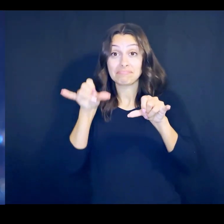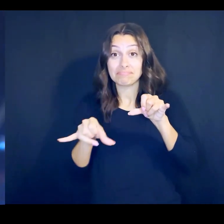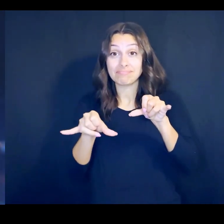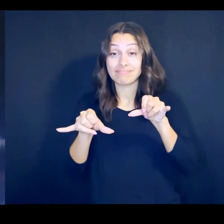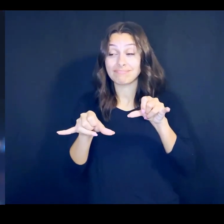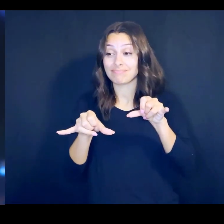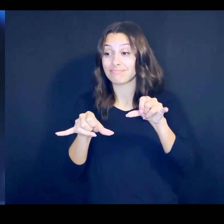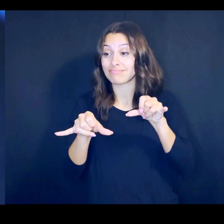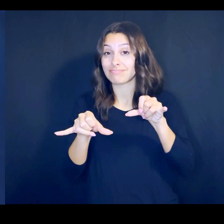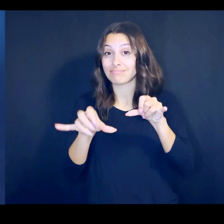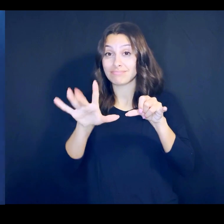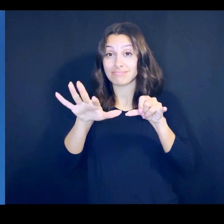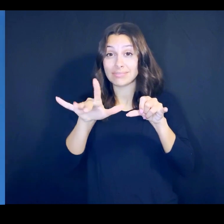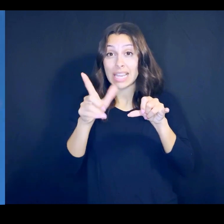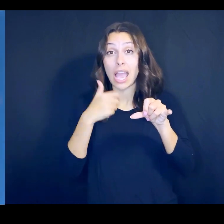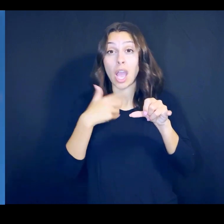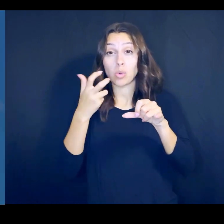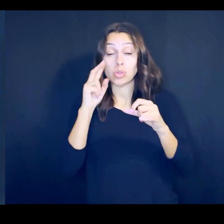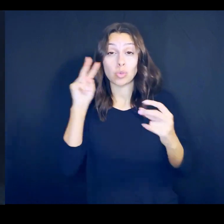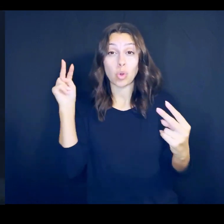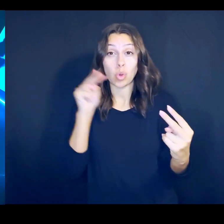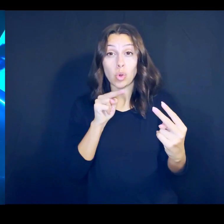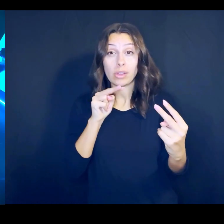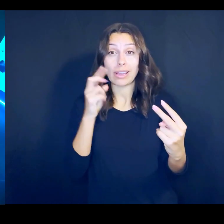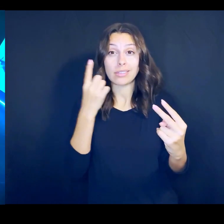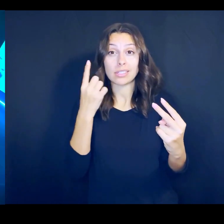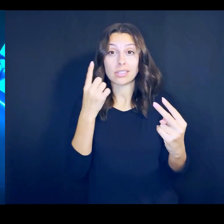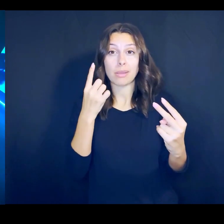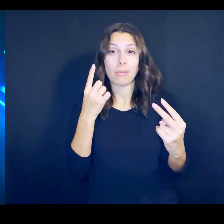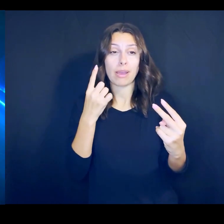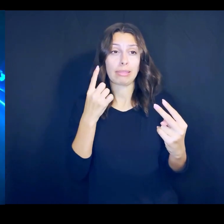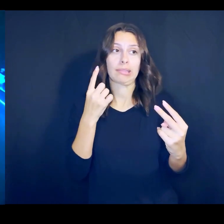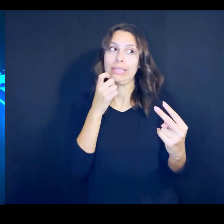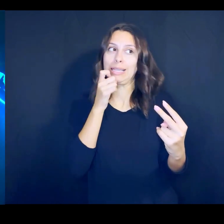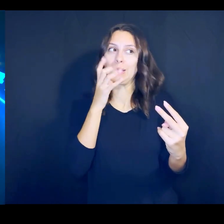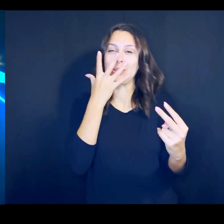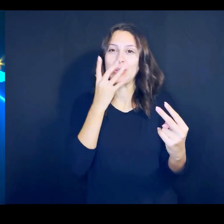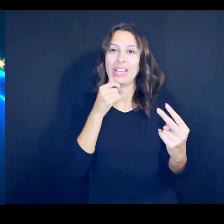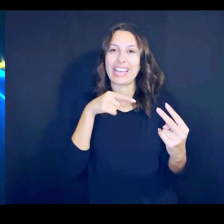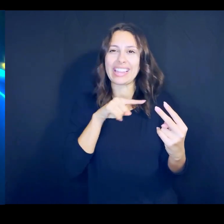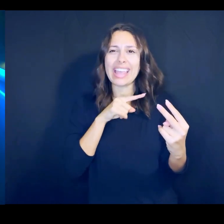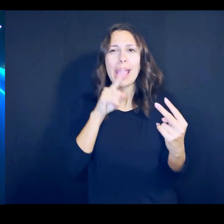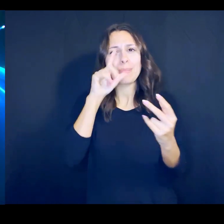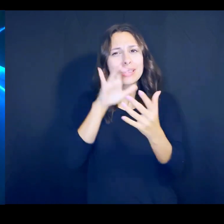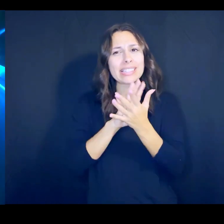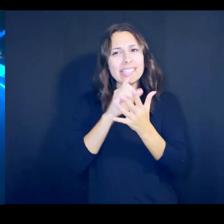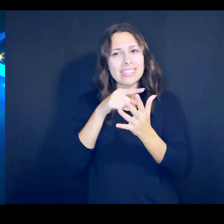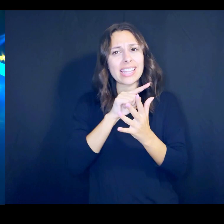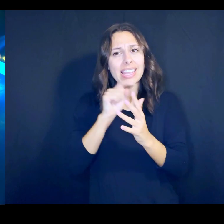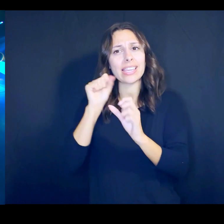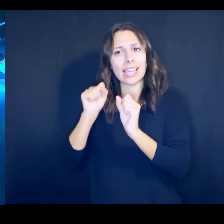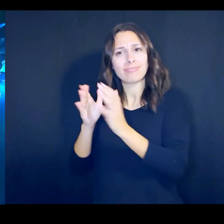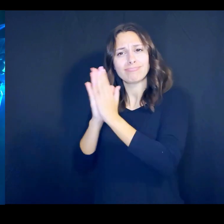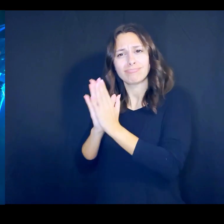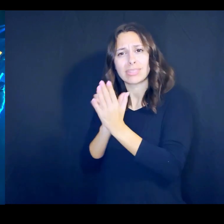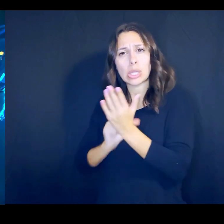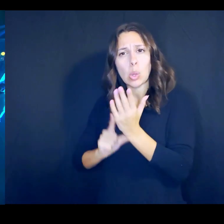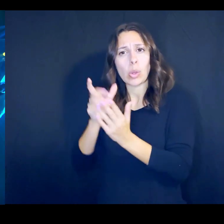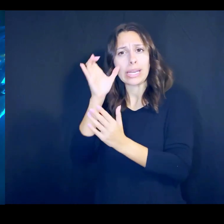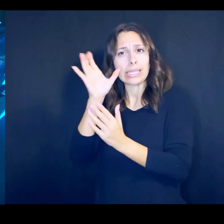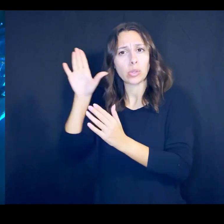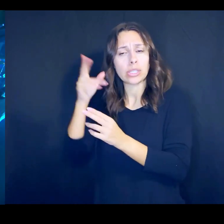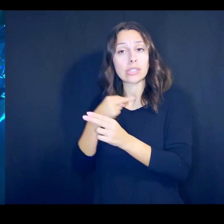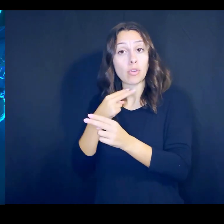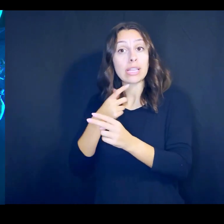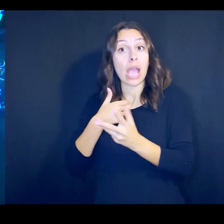Stay right there. I want you to look at somebody that doesn't look like they believe that they can seek the Lord and hear